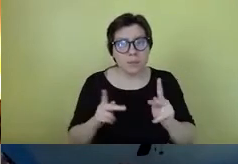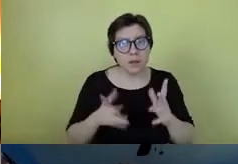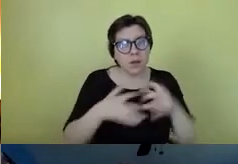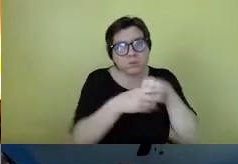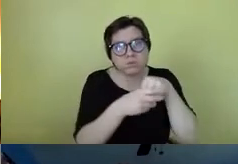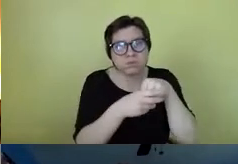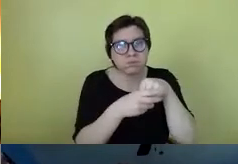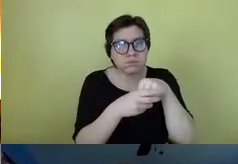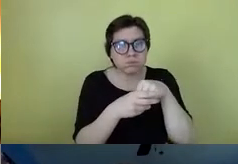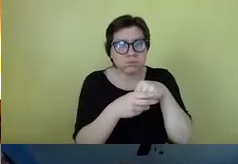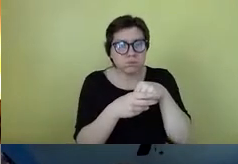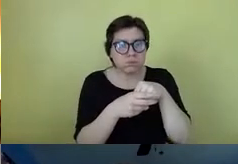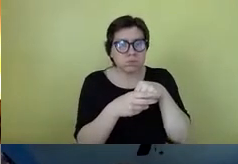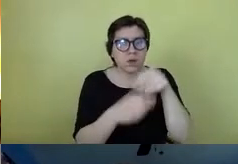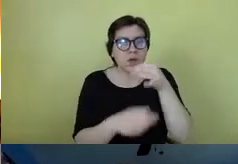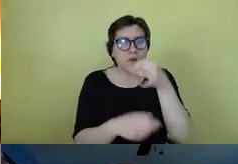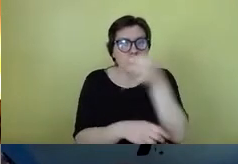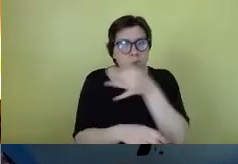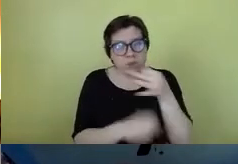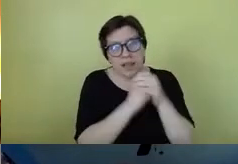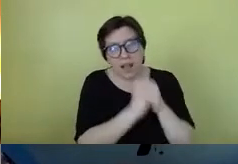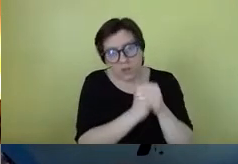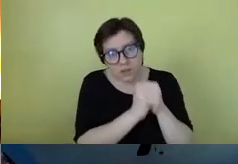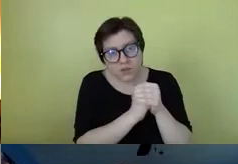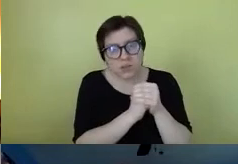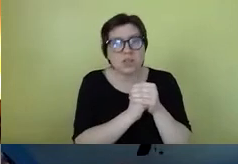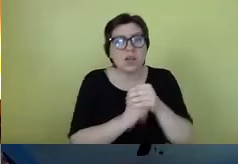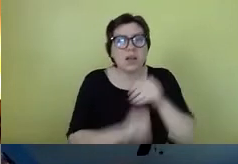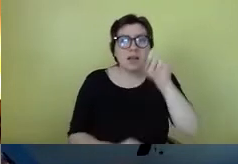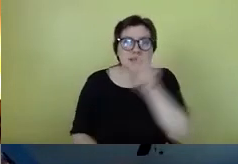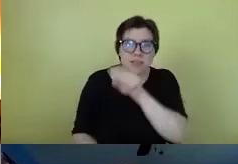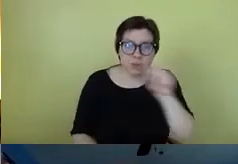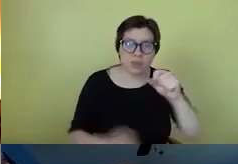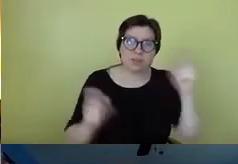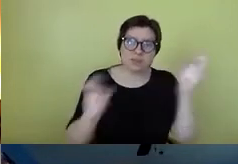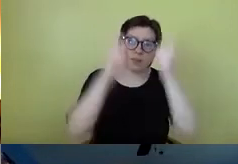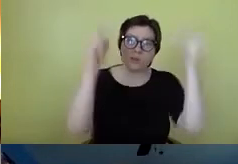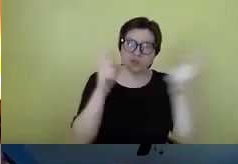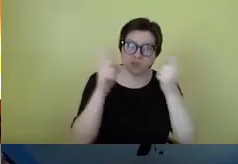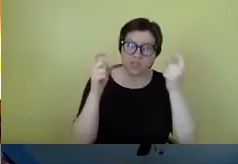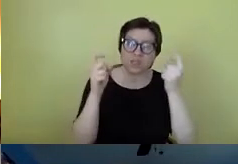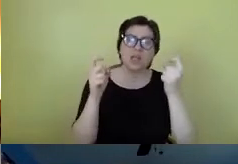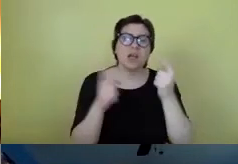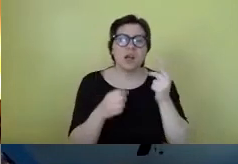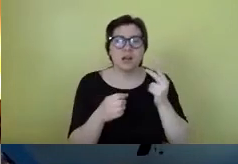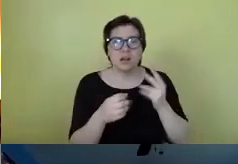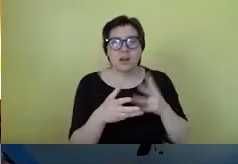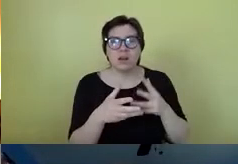in Eucharistic adoration, in sacramental celebration, and in